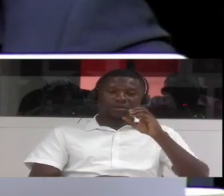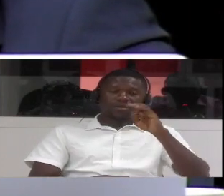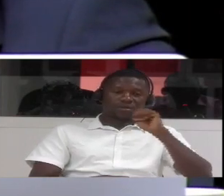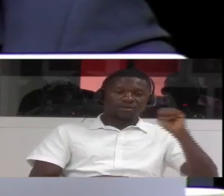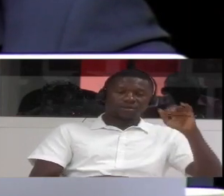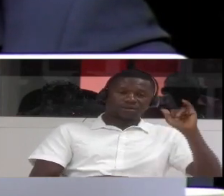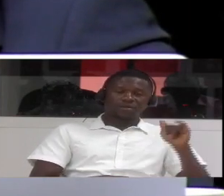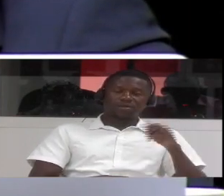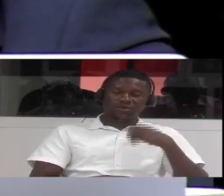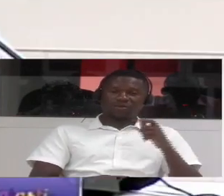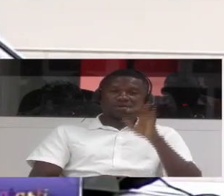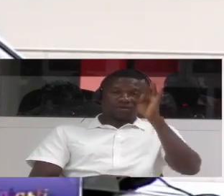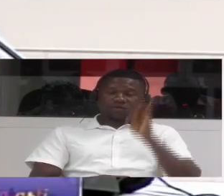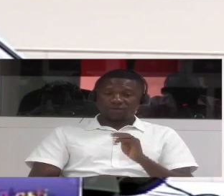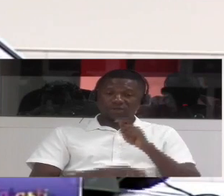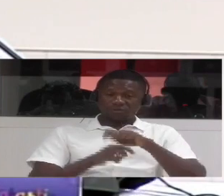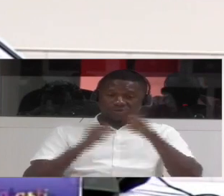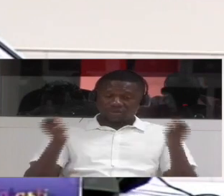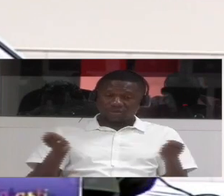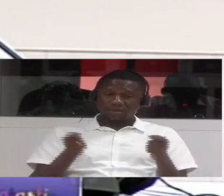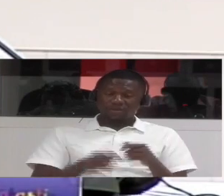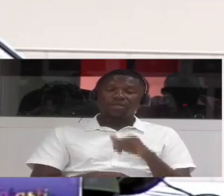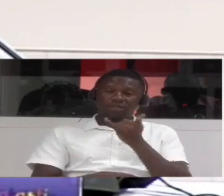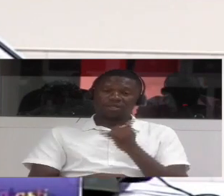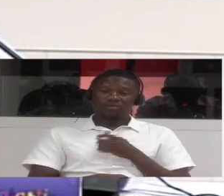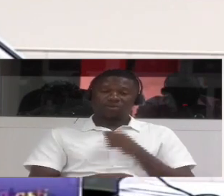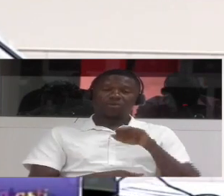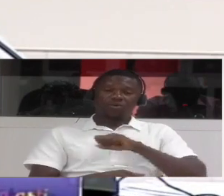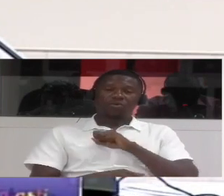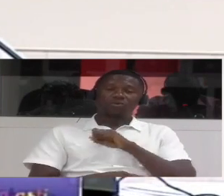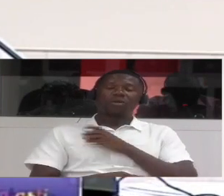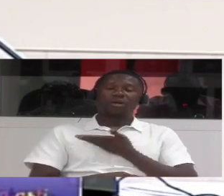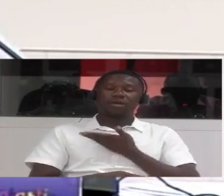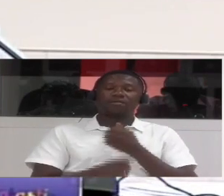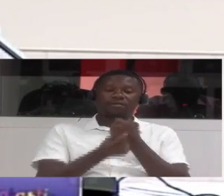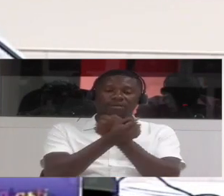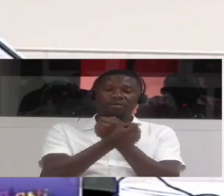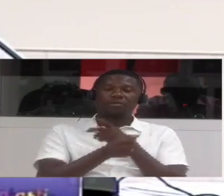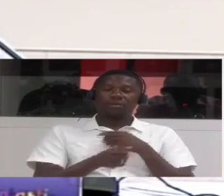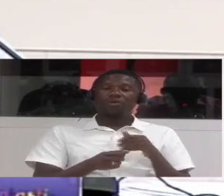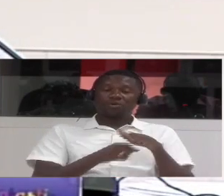2007? Yeah, so Fabakari was also arrested when he was covering a protest by students in